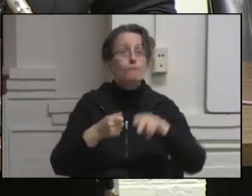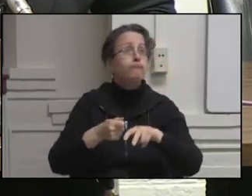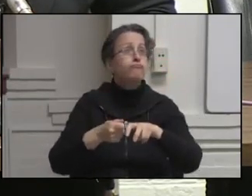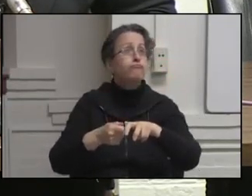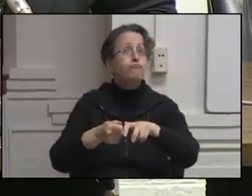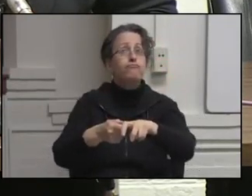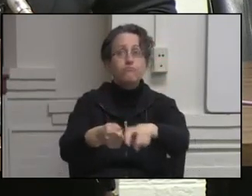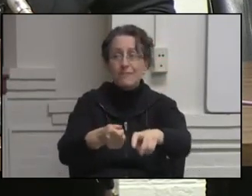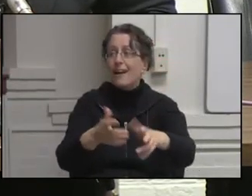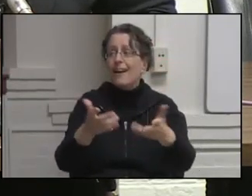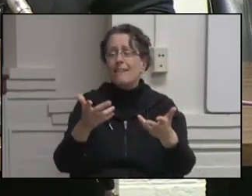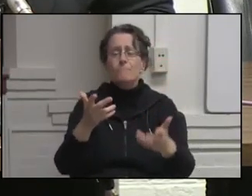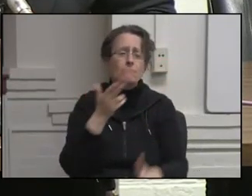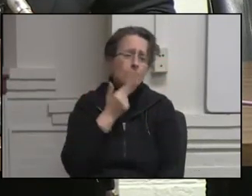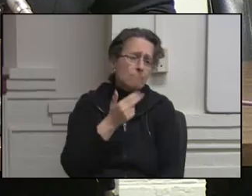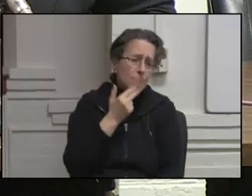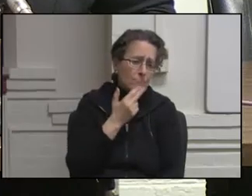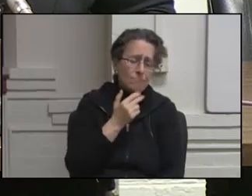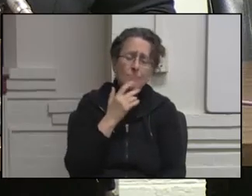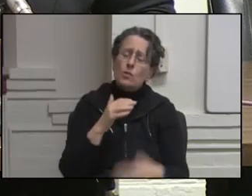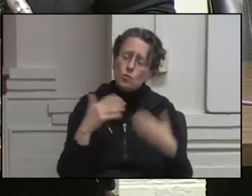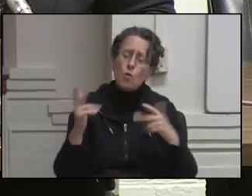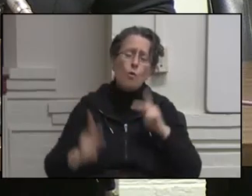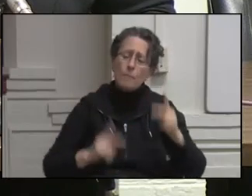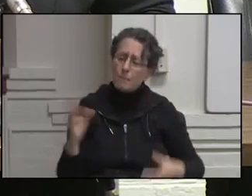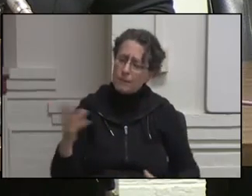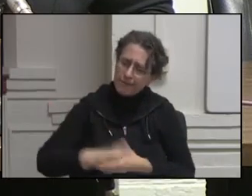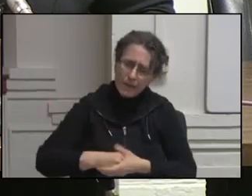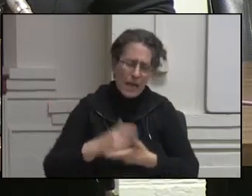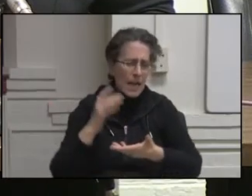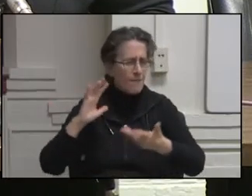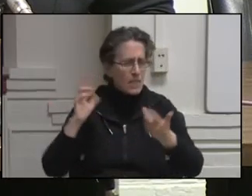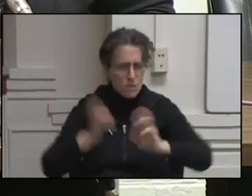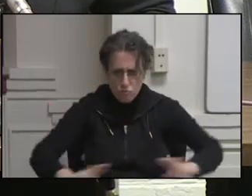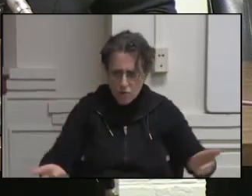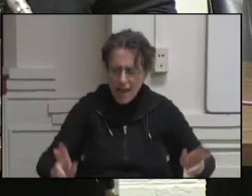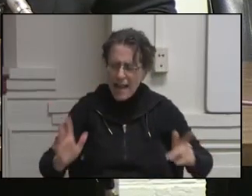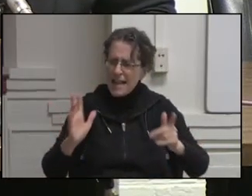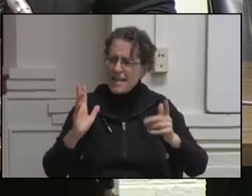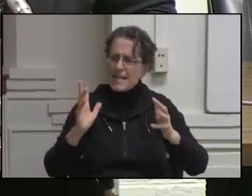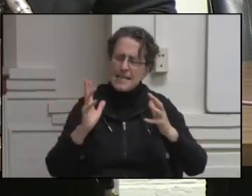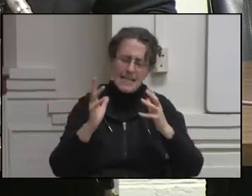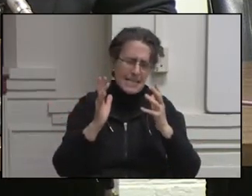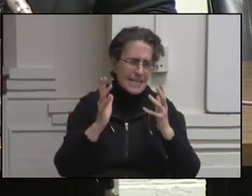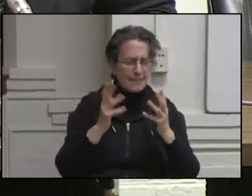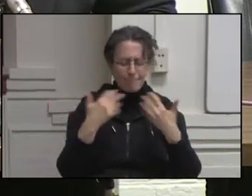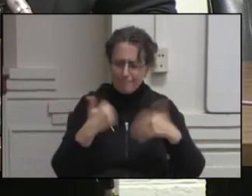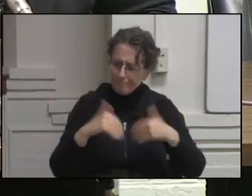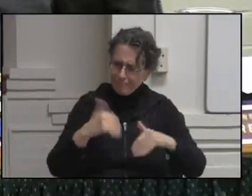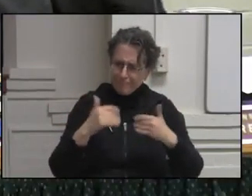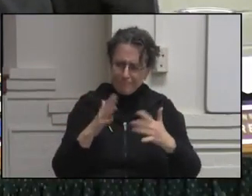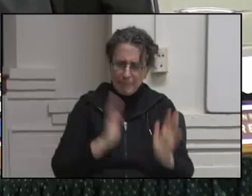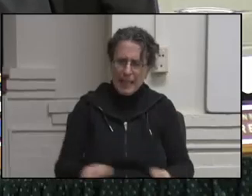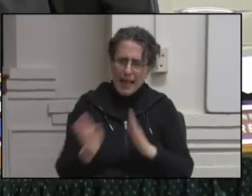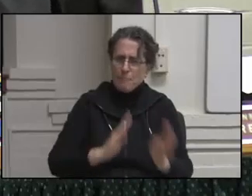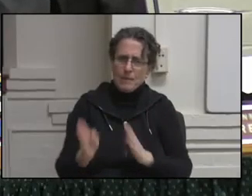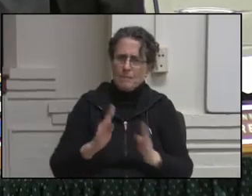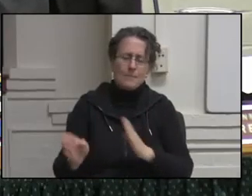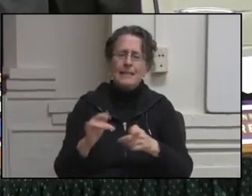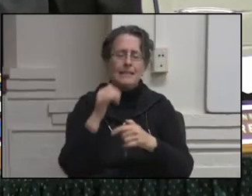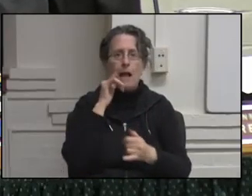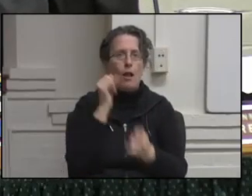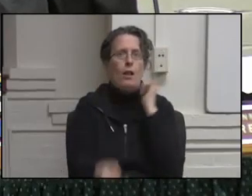into it. It's not just something that's thrown together, and it's extremely well thought out. Thank you so much. And